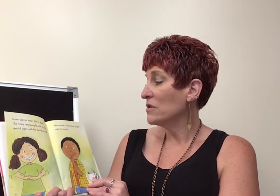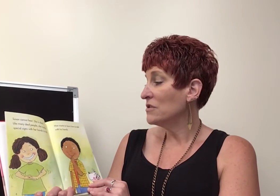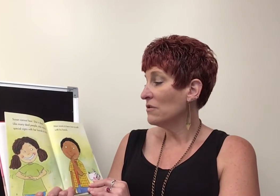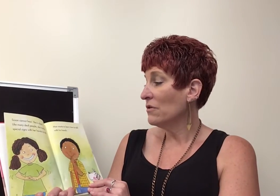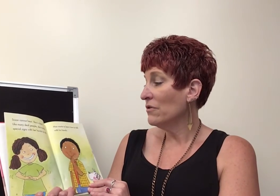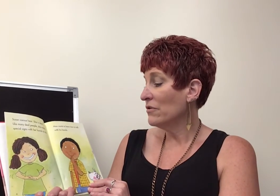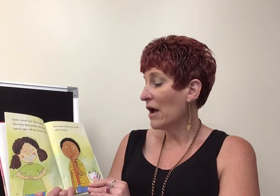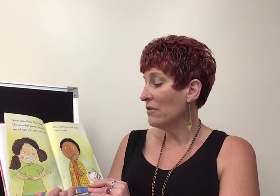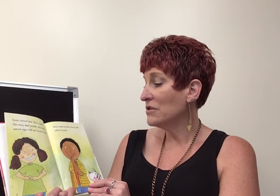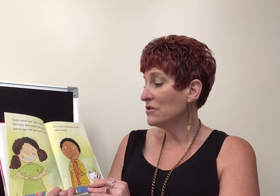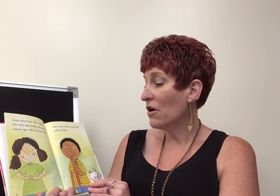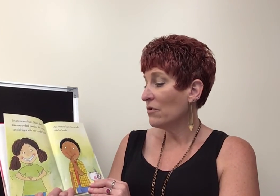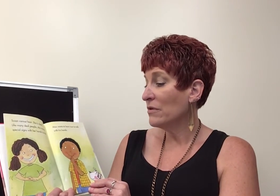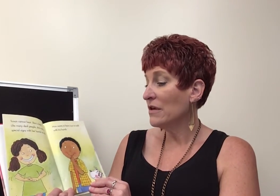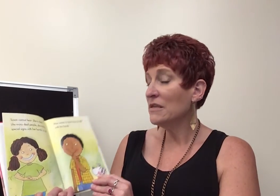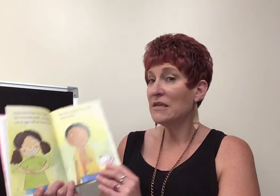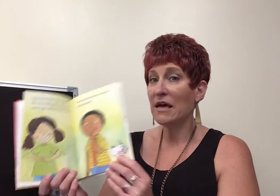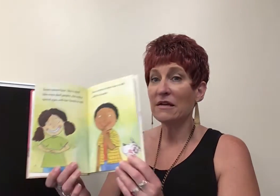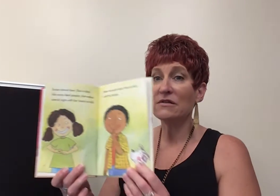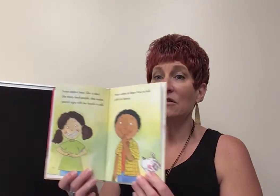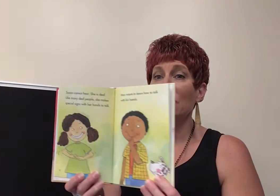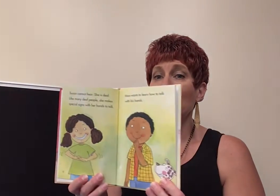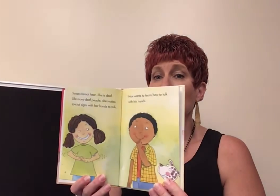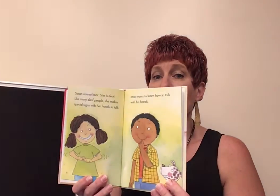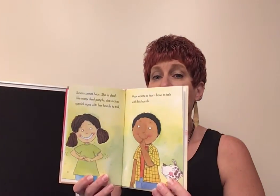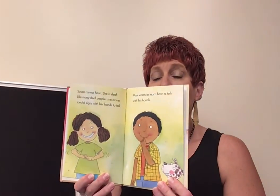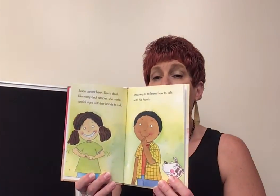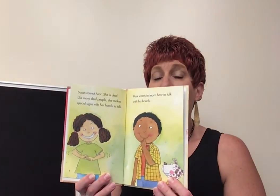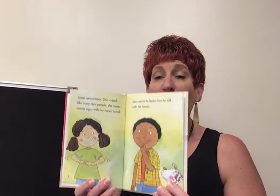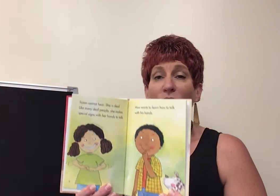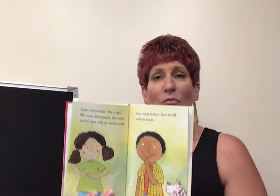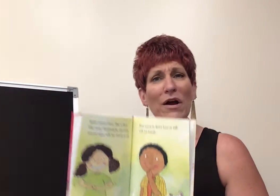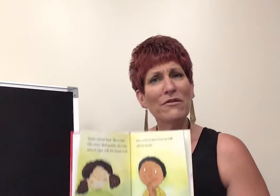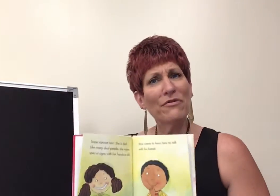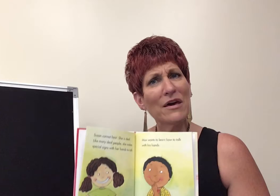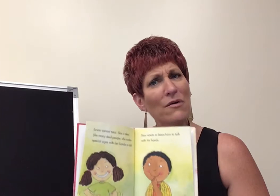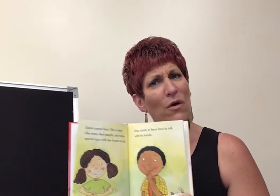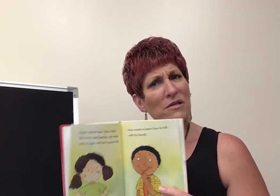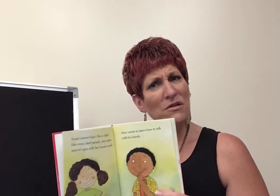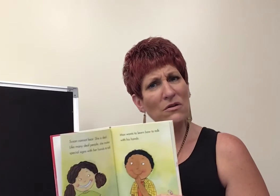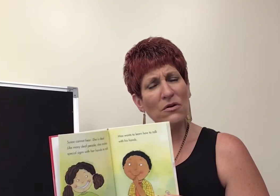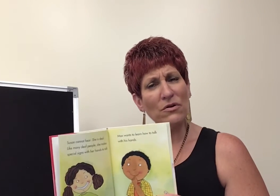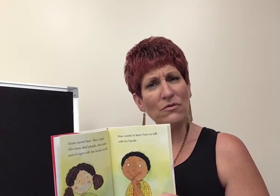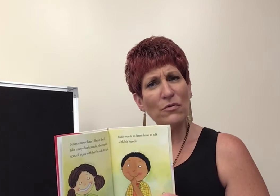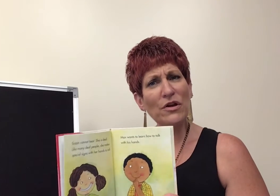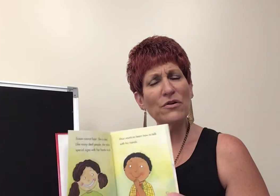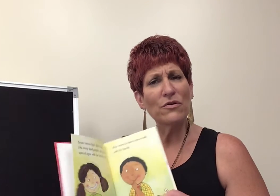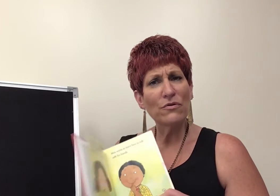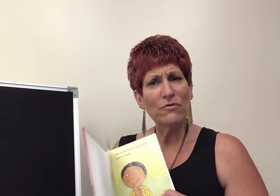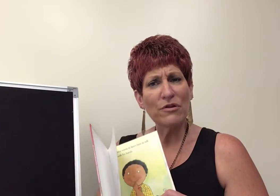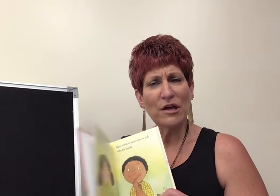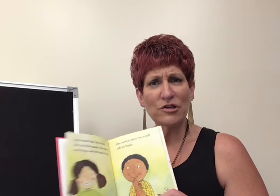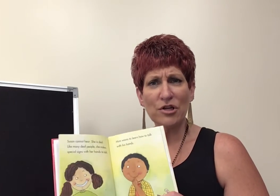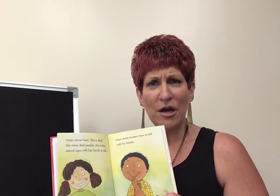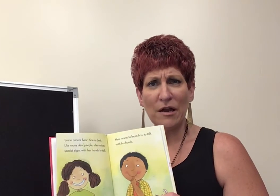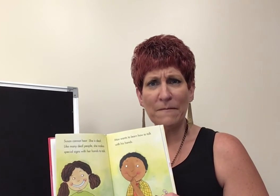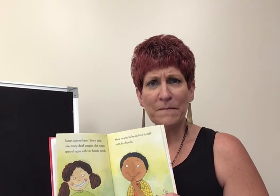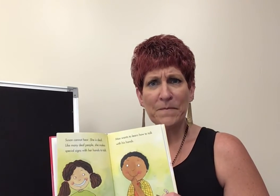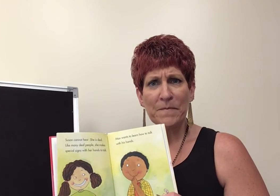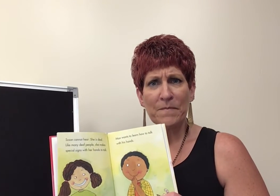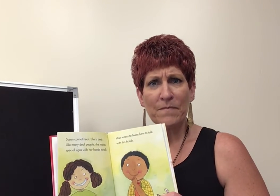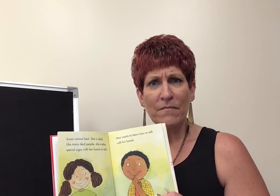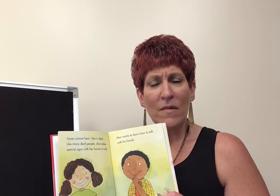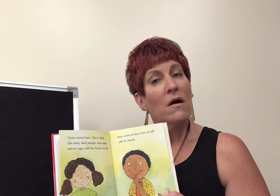Max wants to learn how to talk with his hands, too. And why do you think he wants to learn? What do you think,